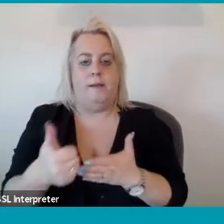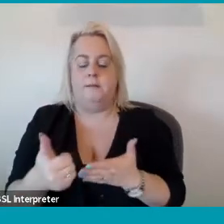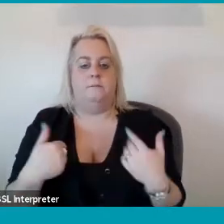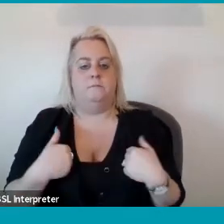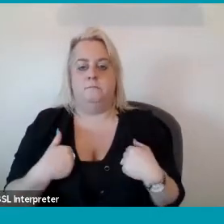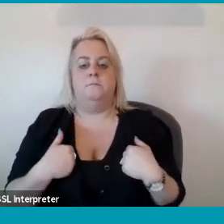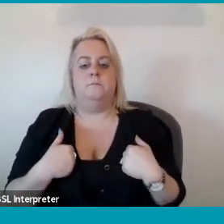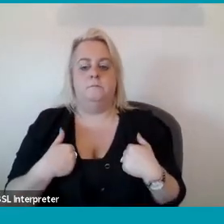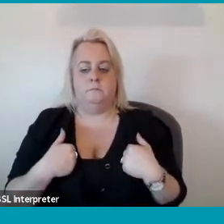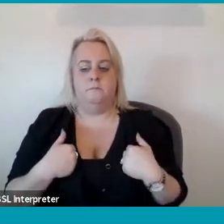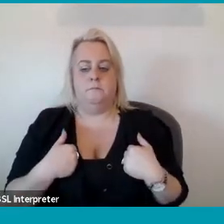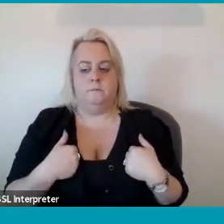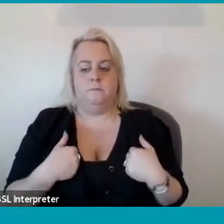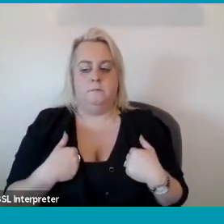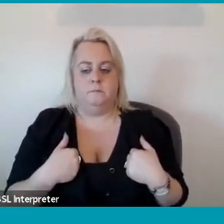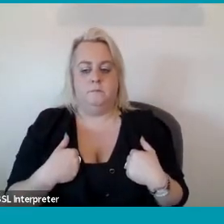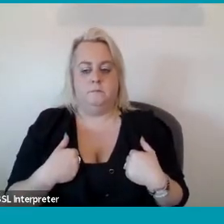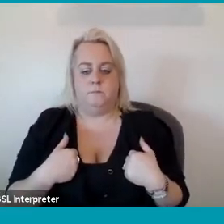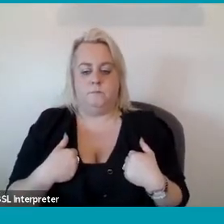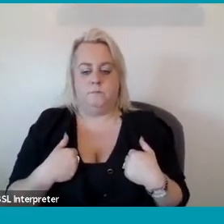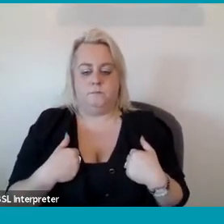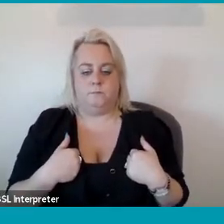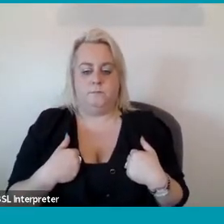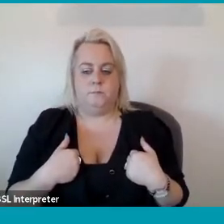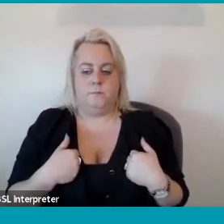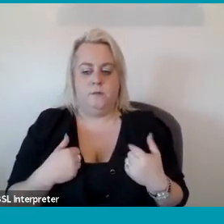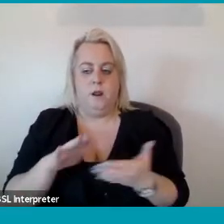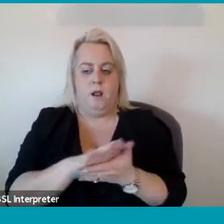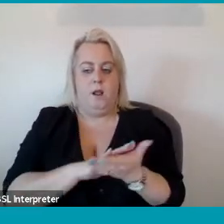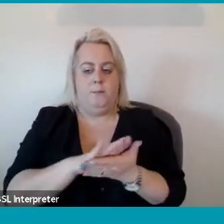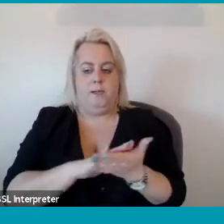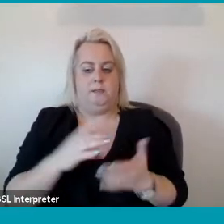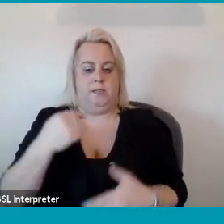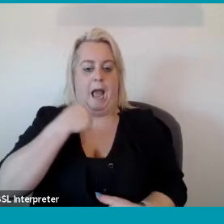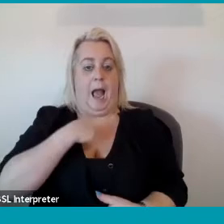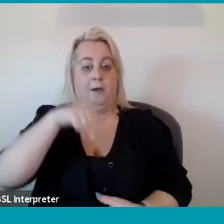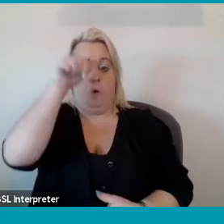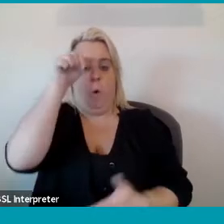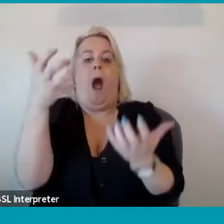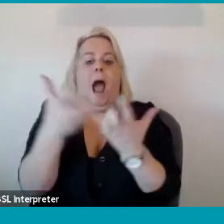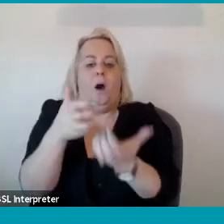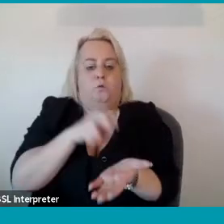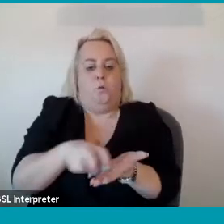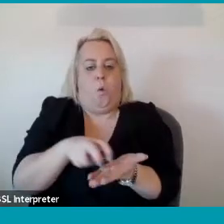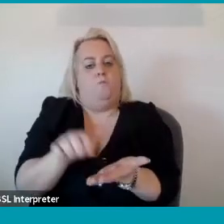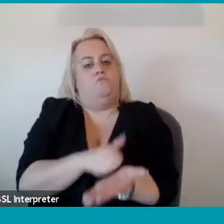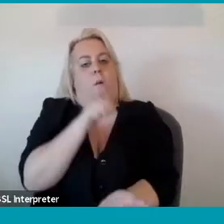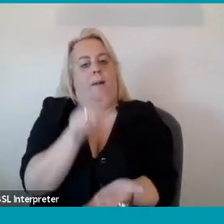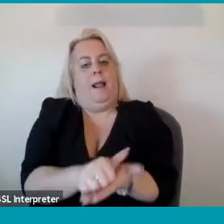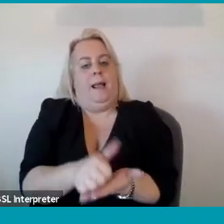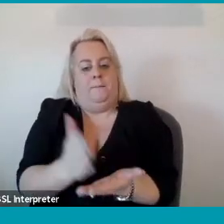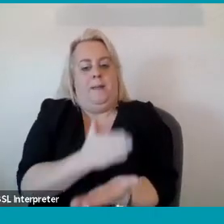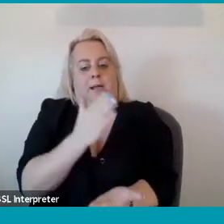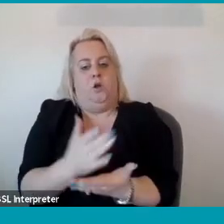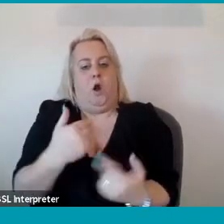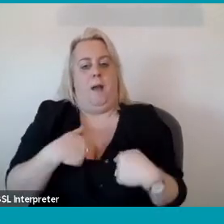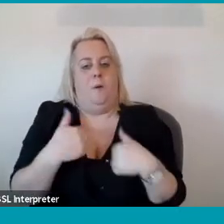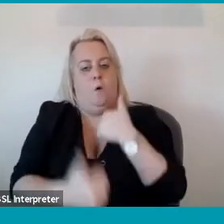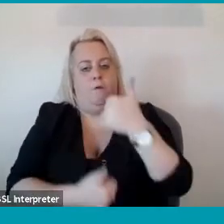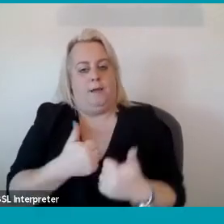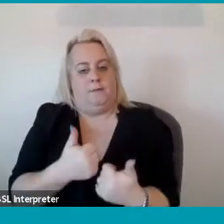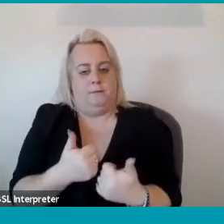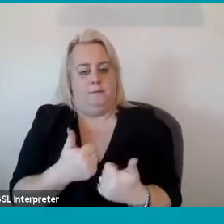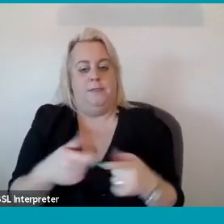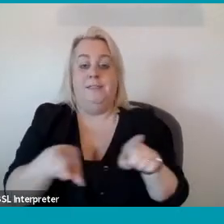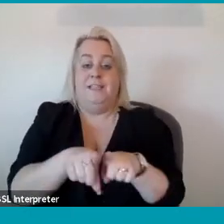I've learned the very enviable skill of staying either upright or horizontal when I've had a couple of bottles of wine. I